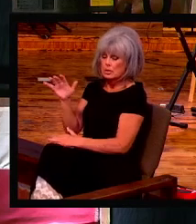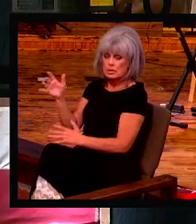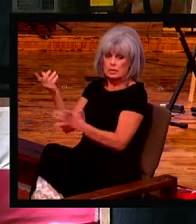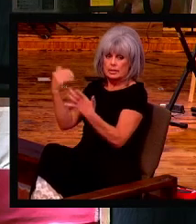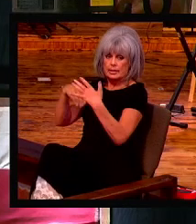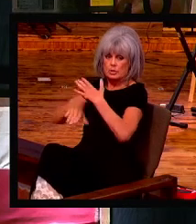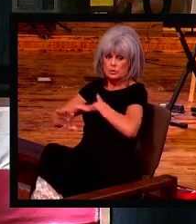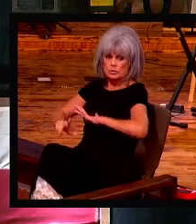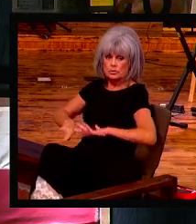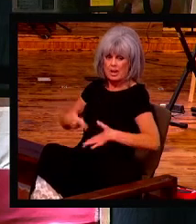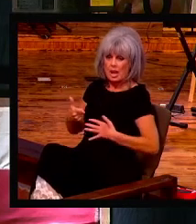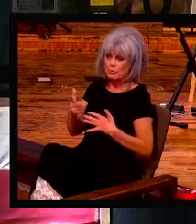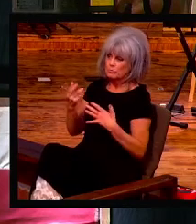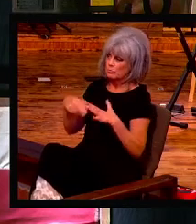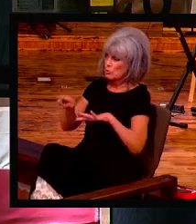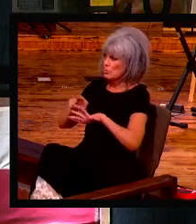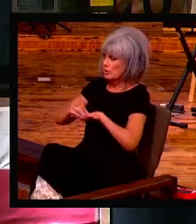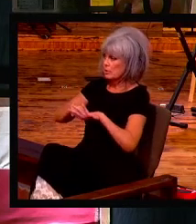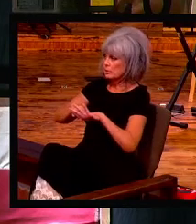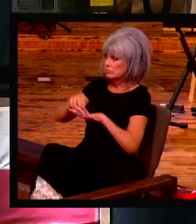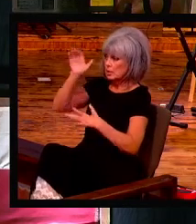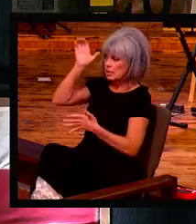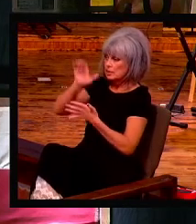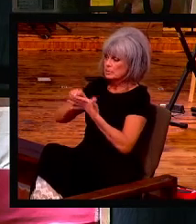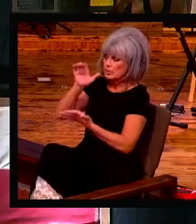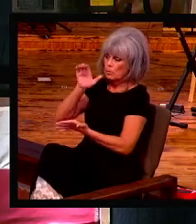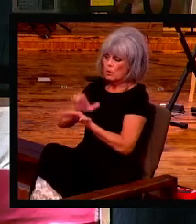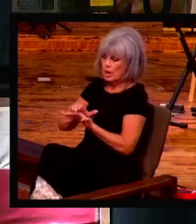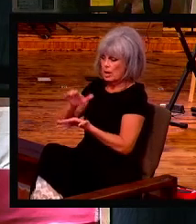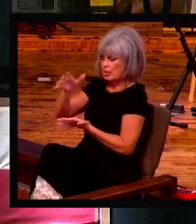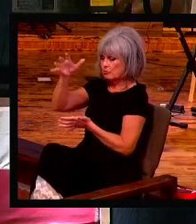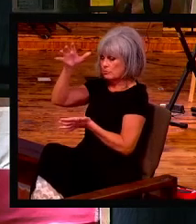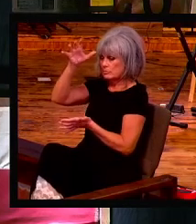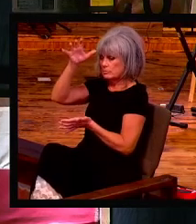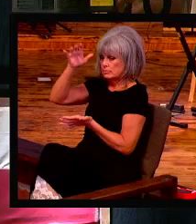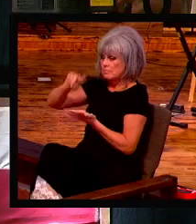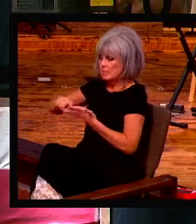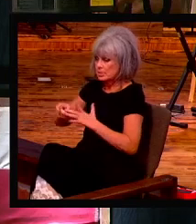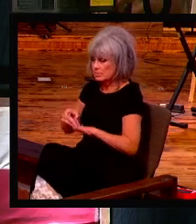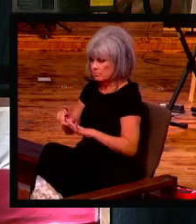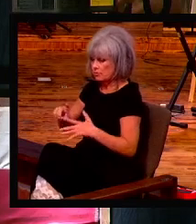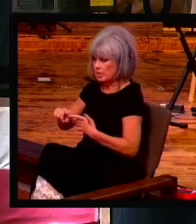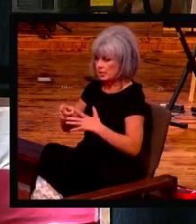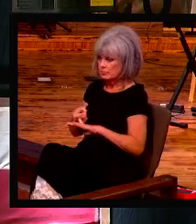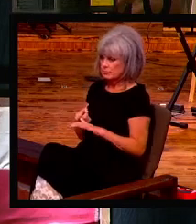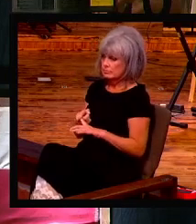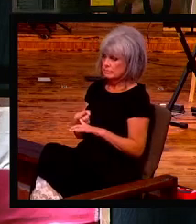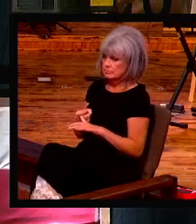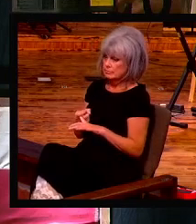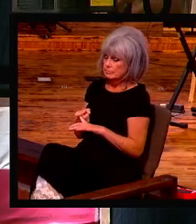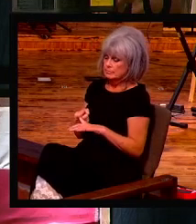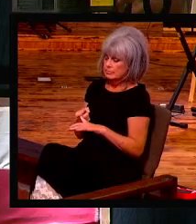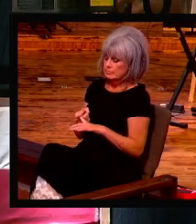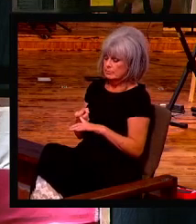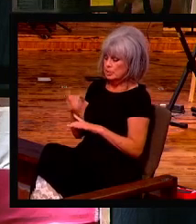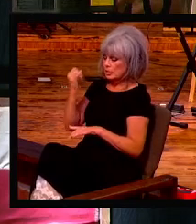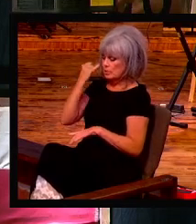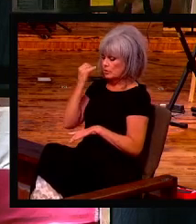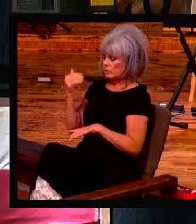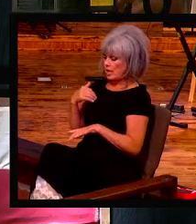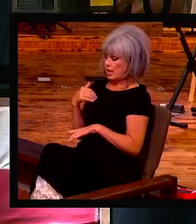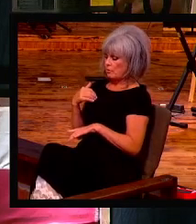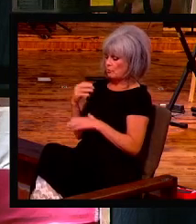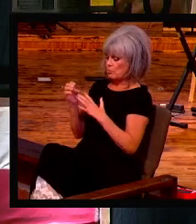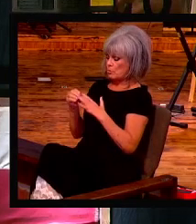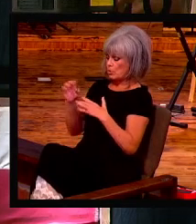times it could be a parent, a spouse, or a long-term best friend. If you can count a confidant on more than one hand, they're probably